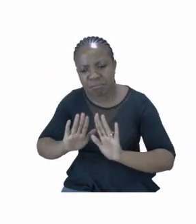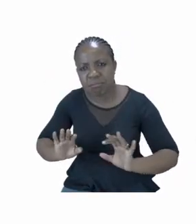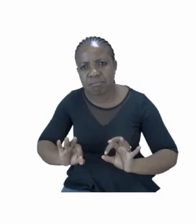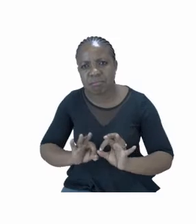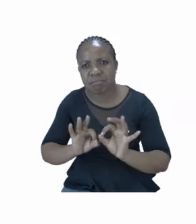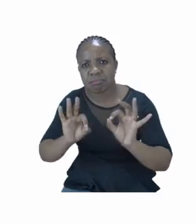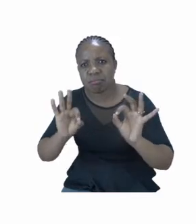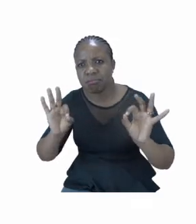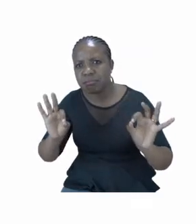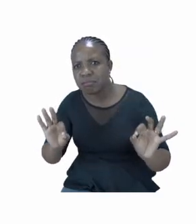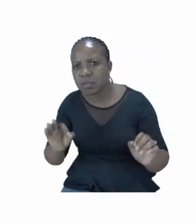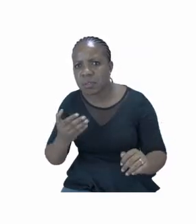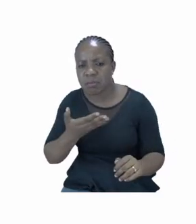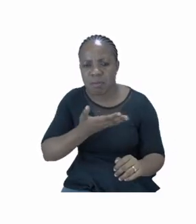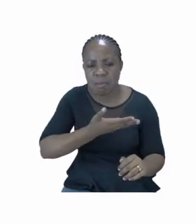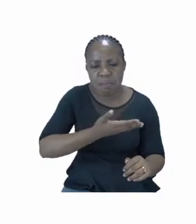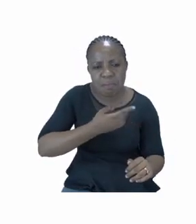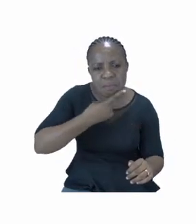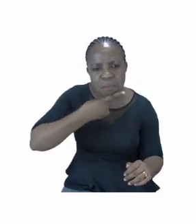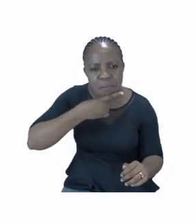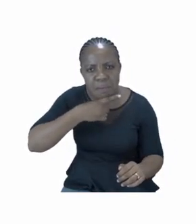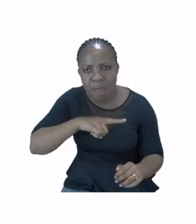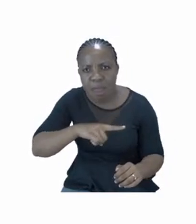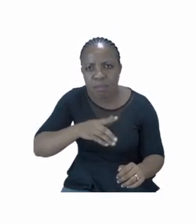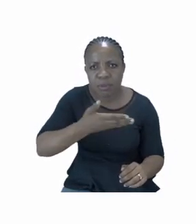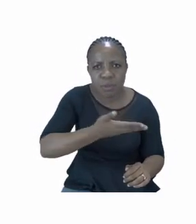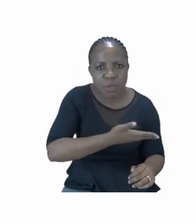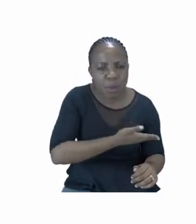is a woman. There is also a